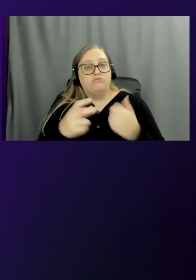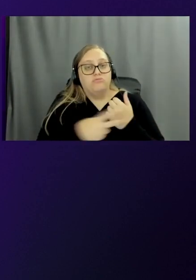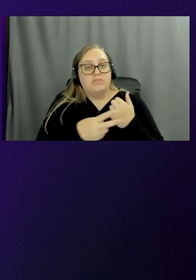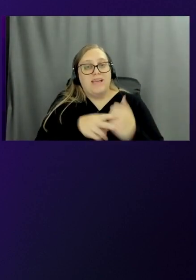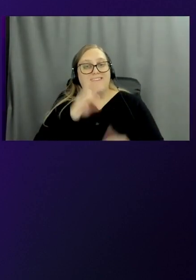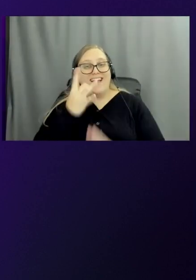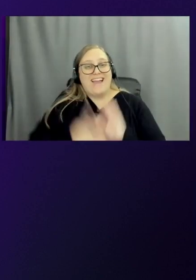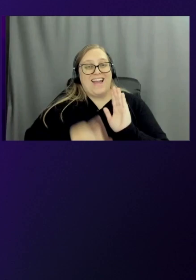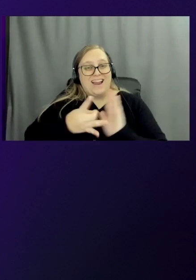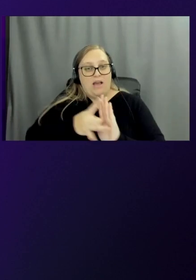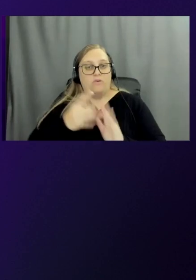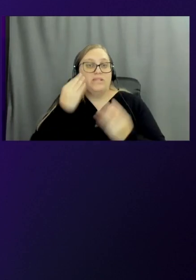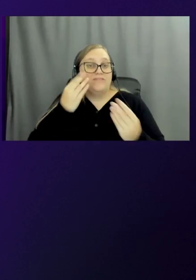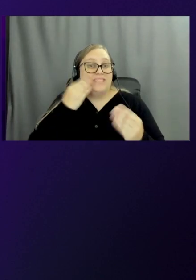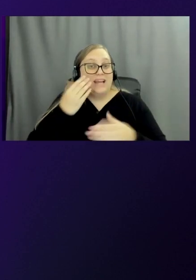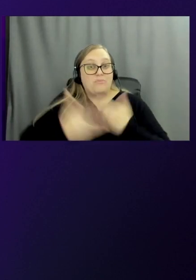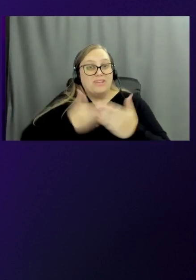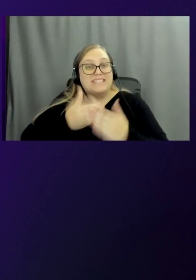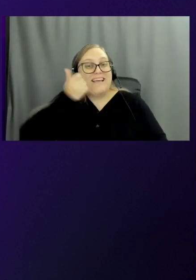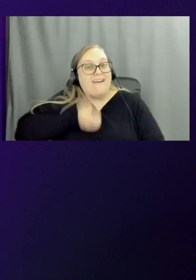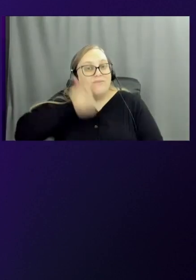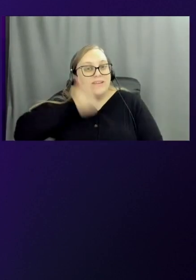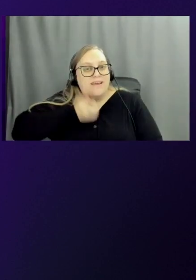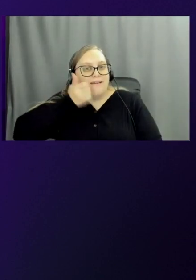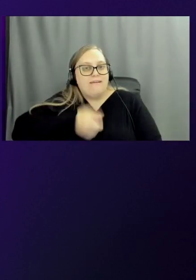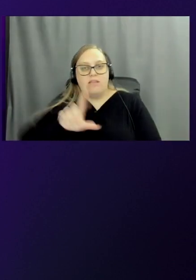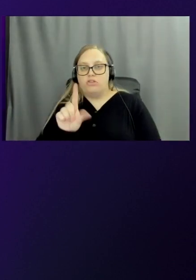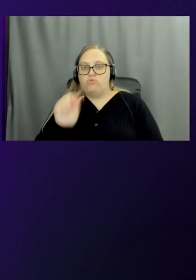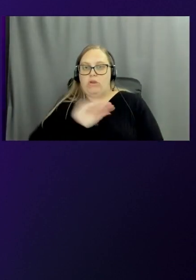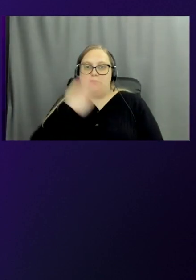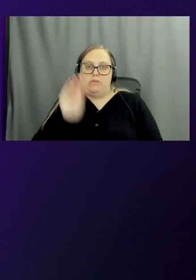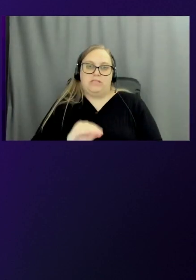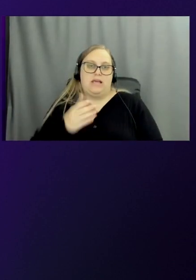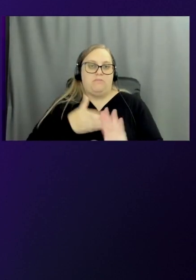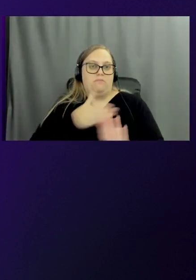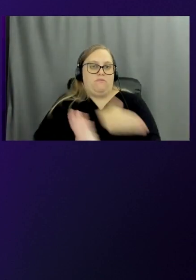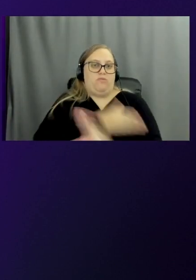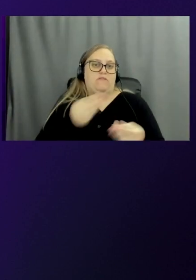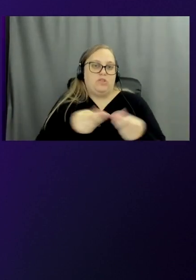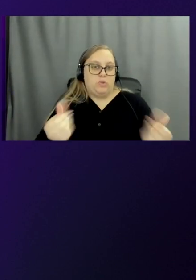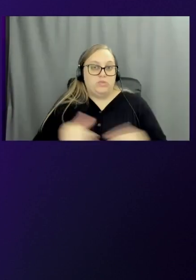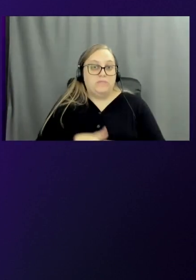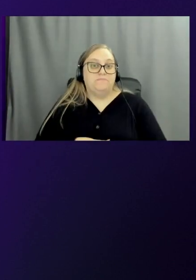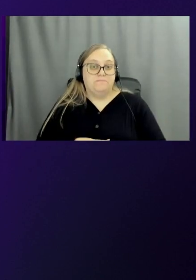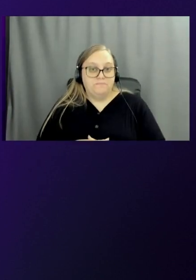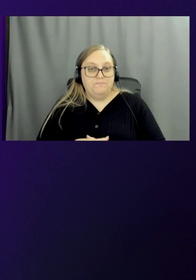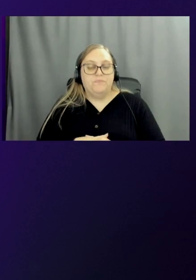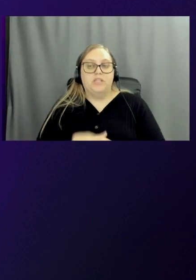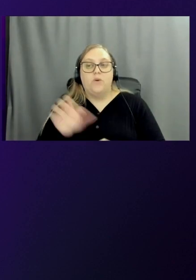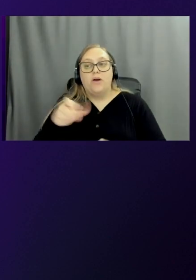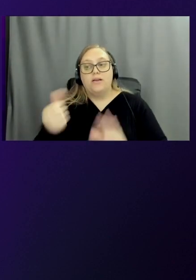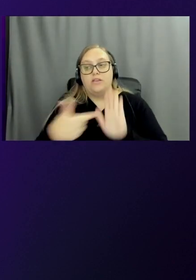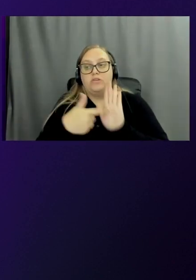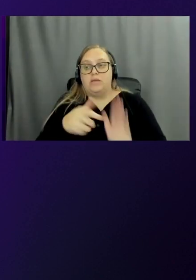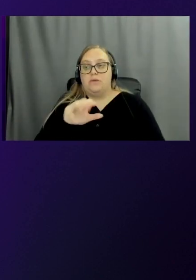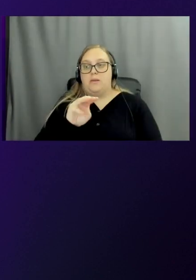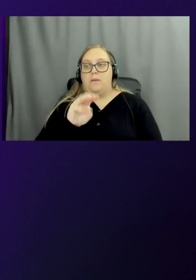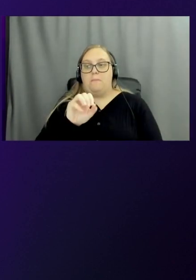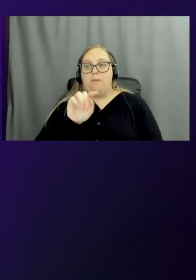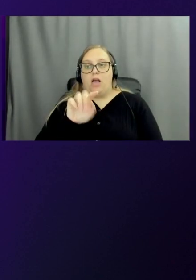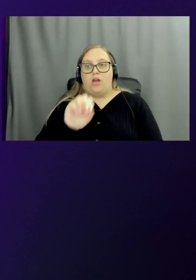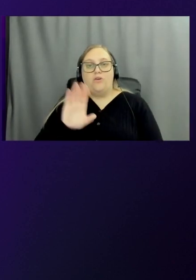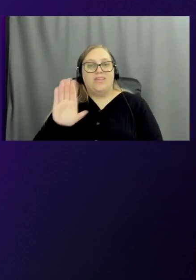data processing a day and save 20% over their previous solution. Another example is Zomato, who is an